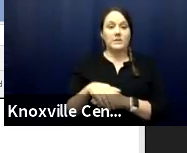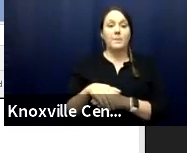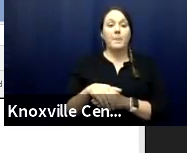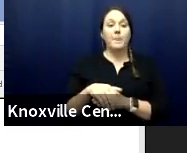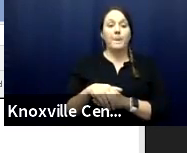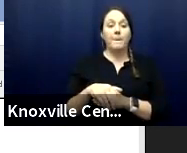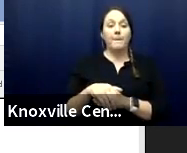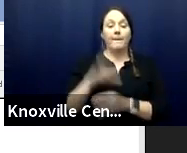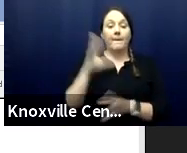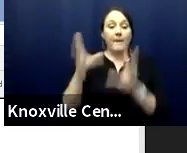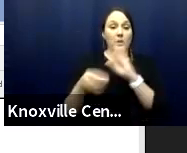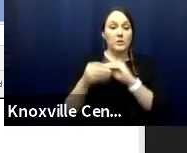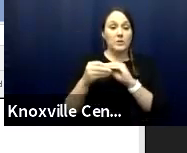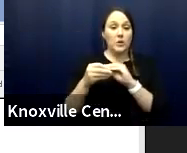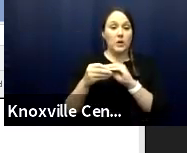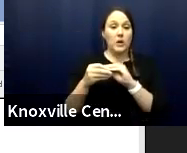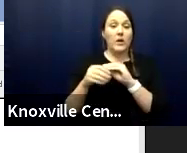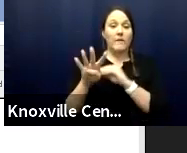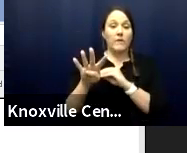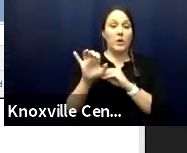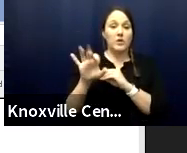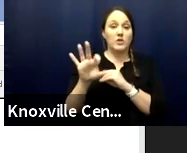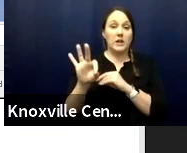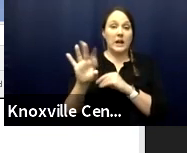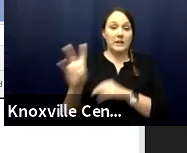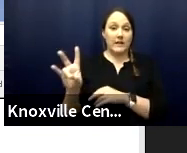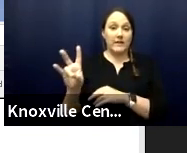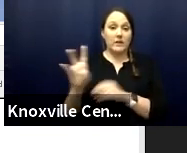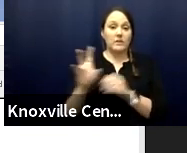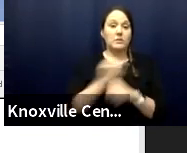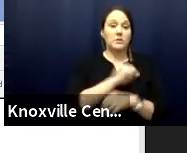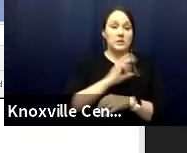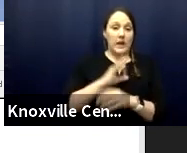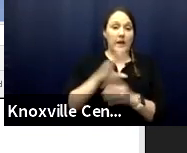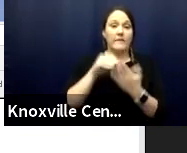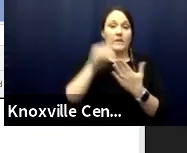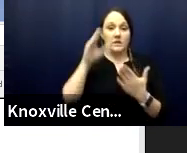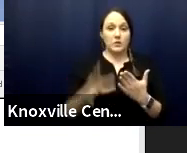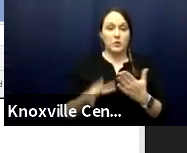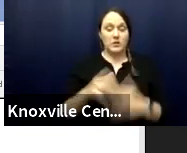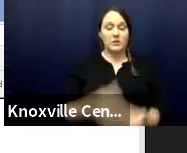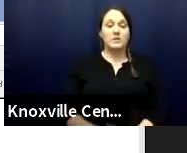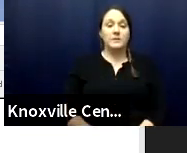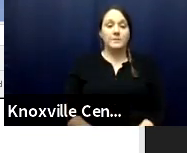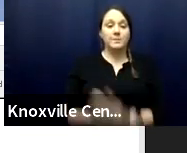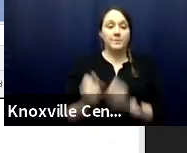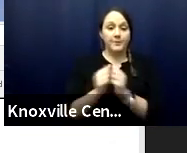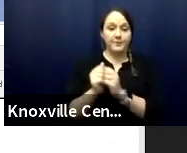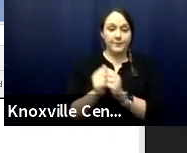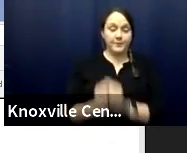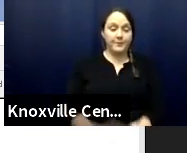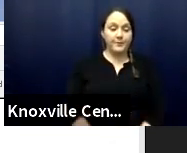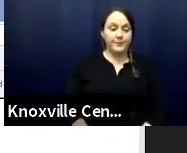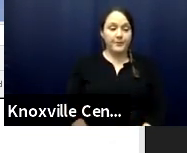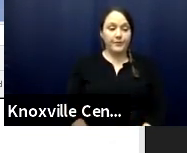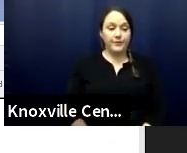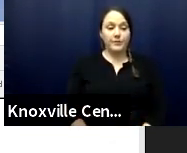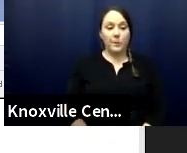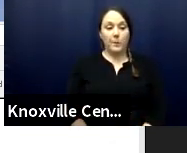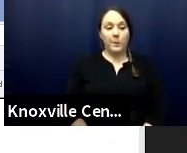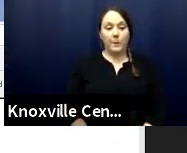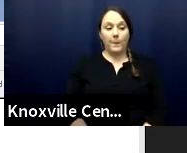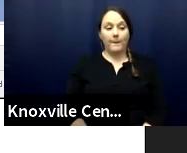us a total of 497 of students and staff combined. Next